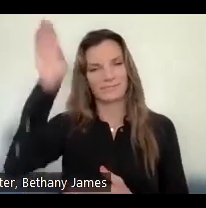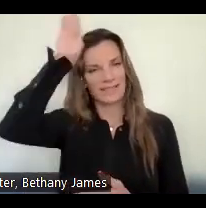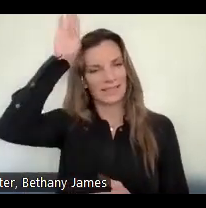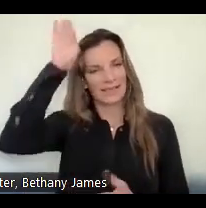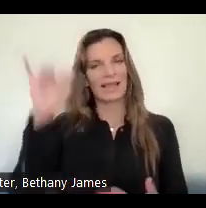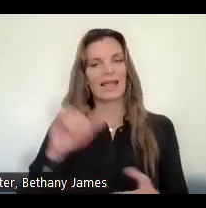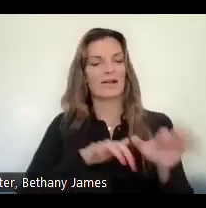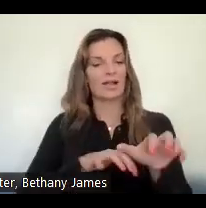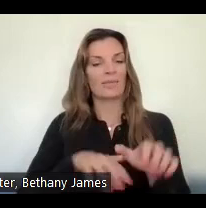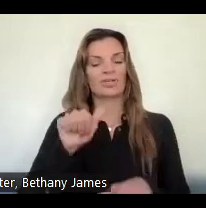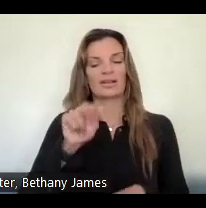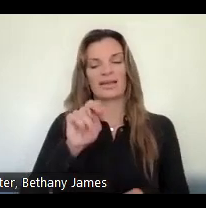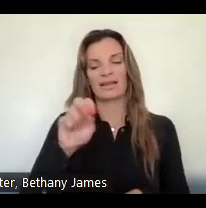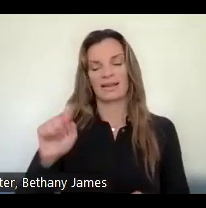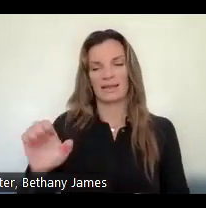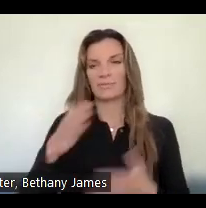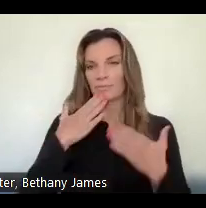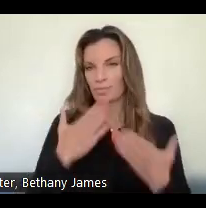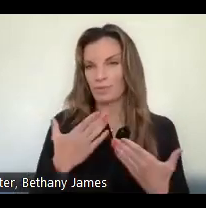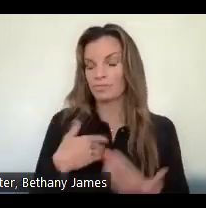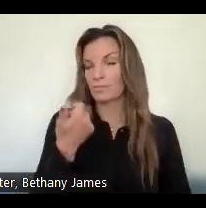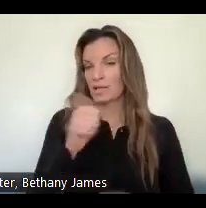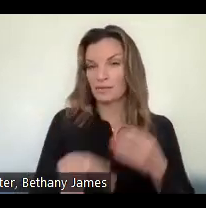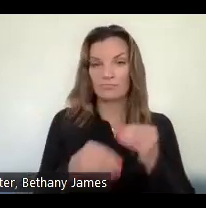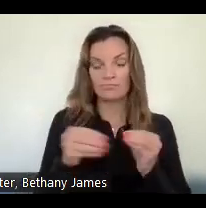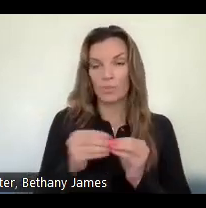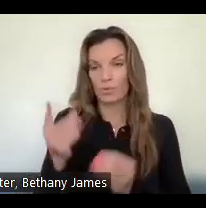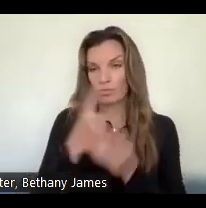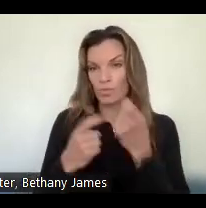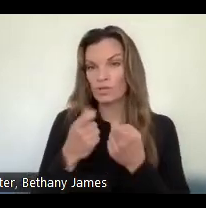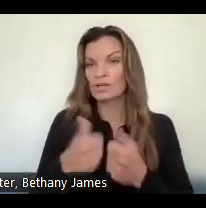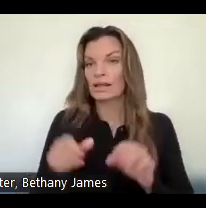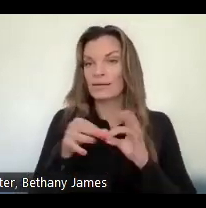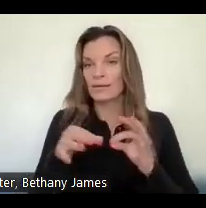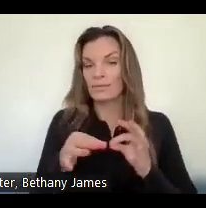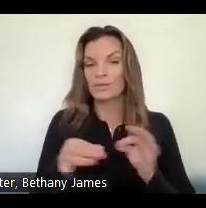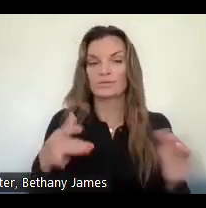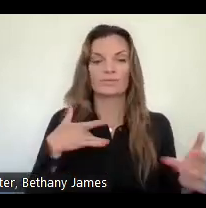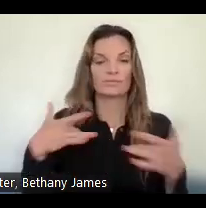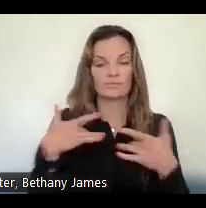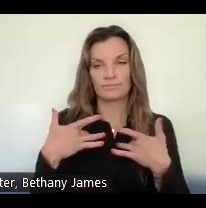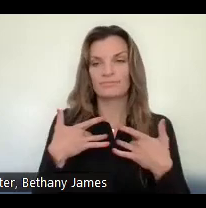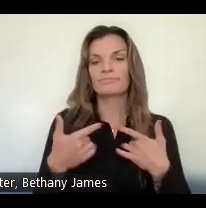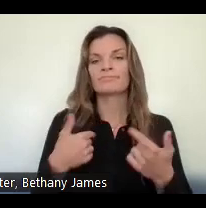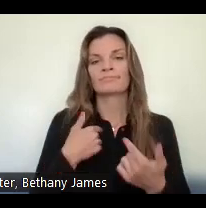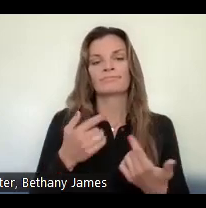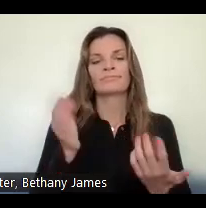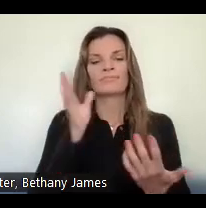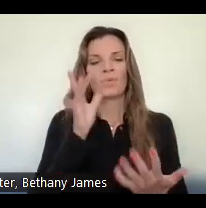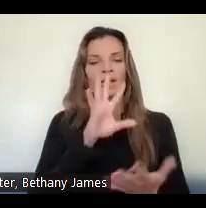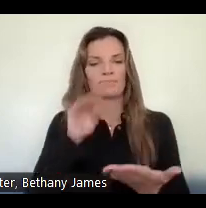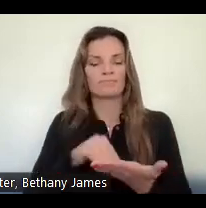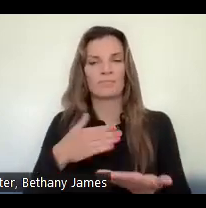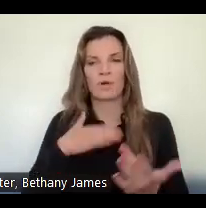Annette. If anyone has any additional questions, comments, or concerns, we will have our contact